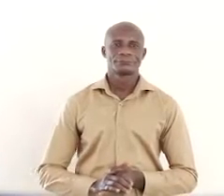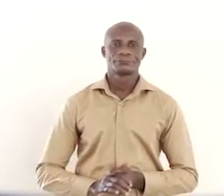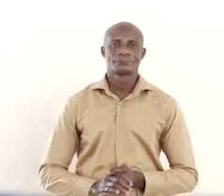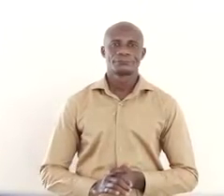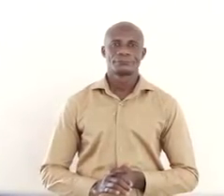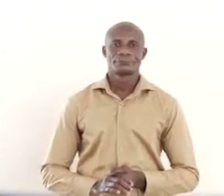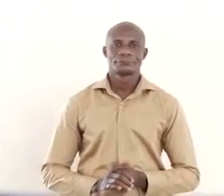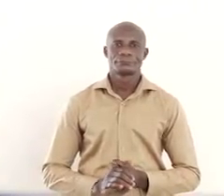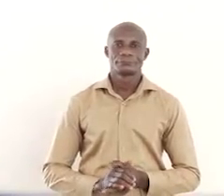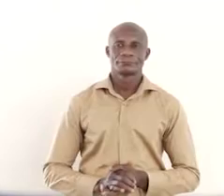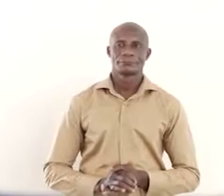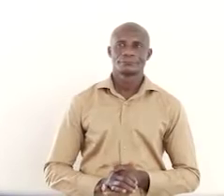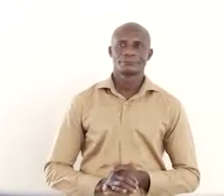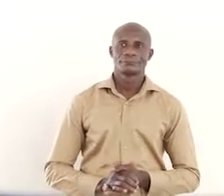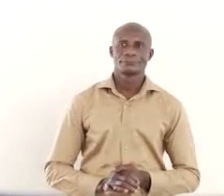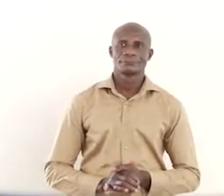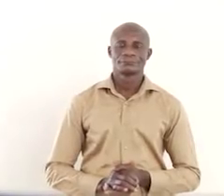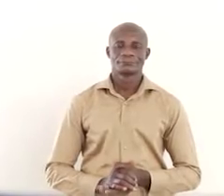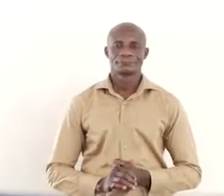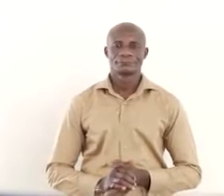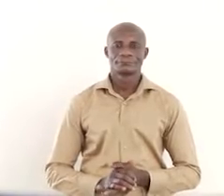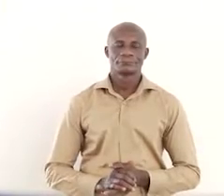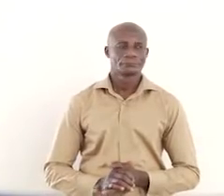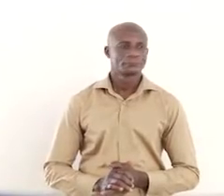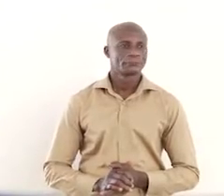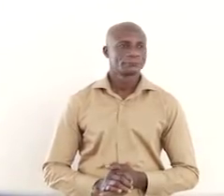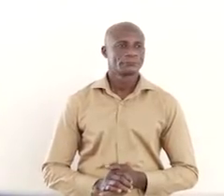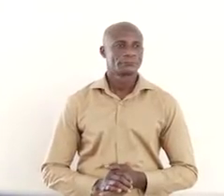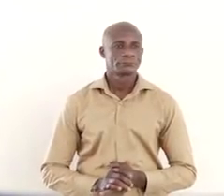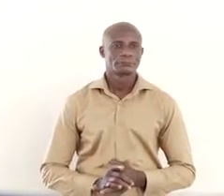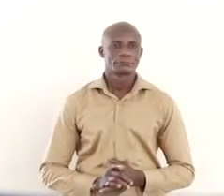I arise from the sin